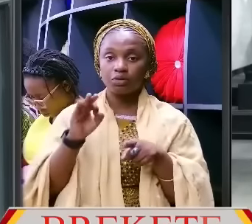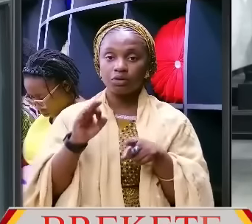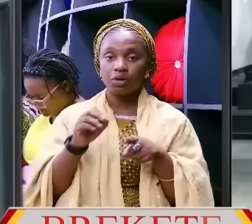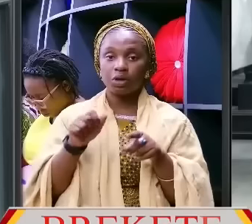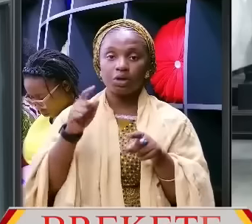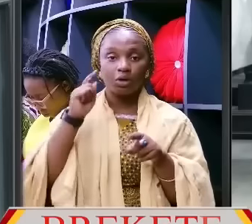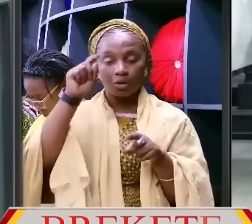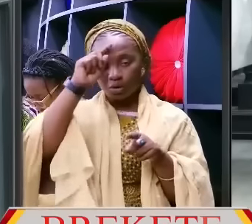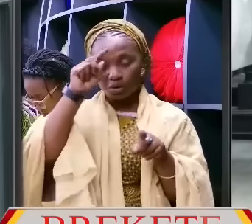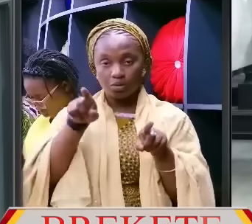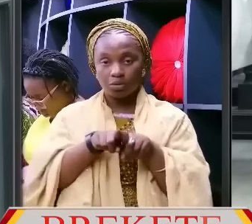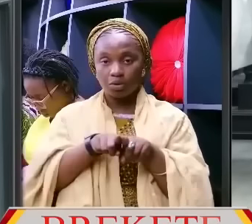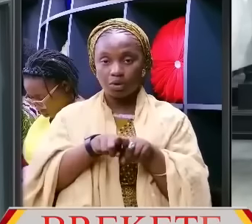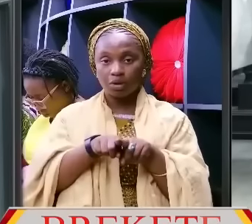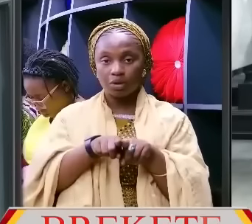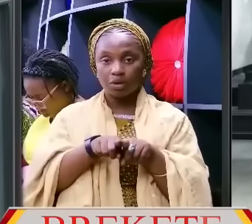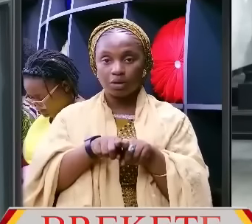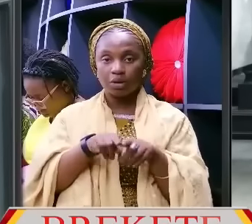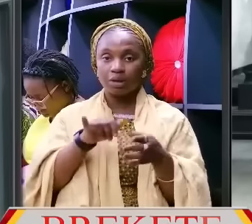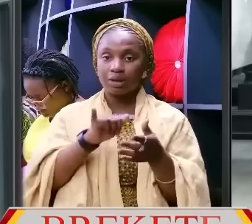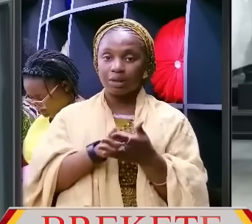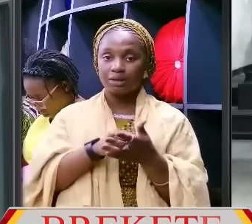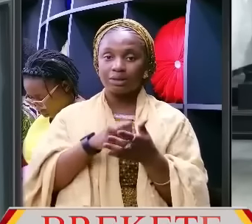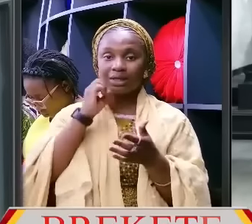now the same brother with his mother.